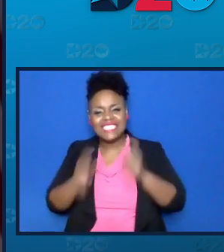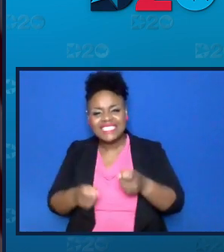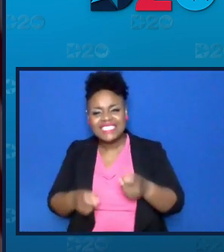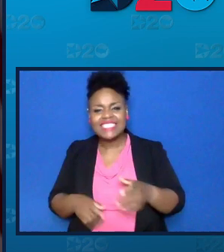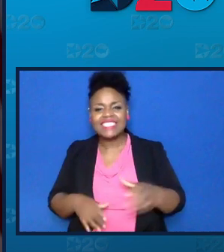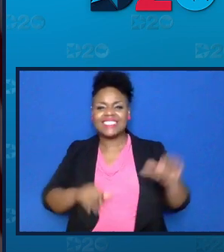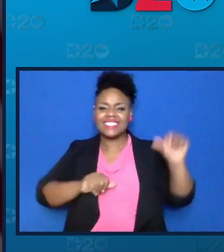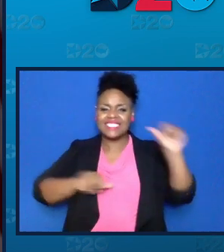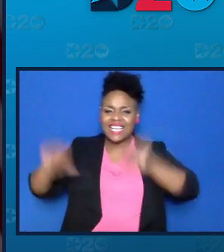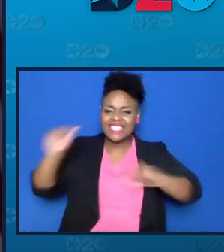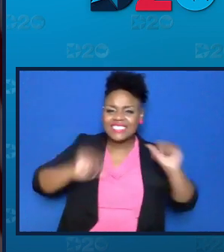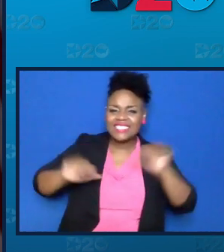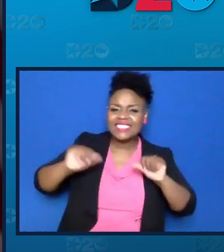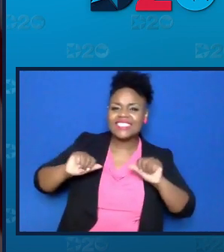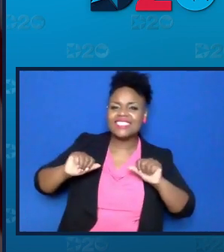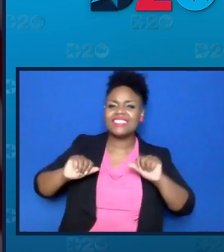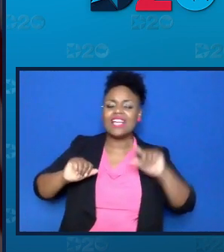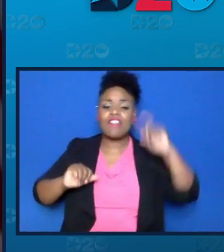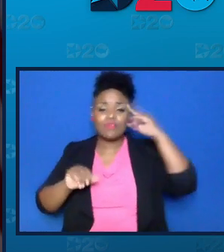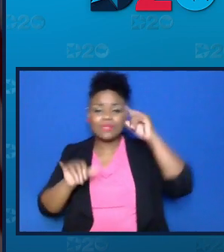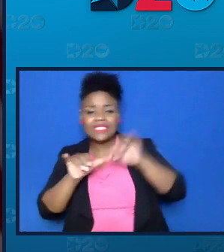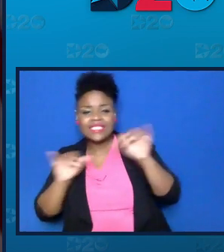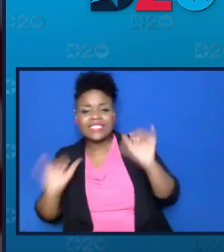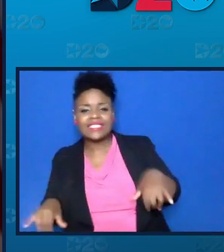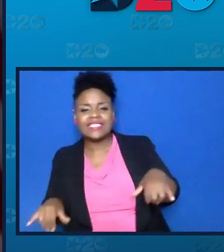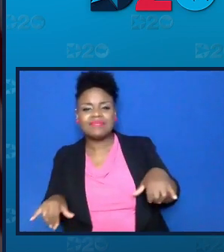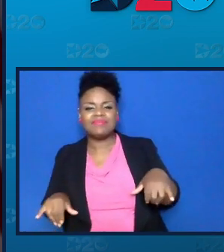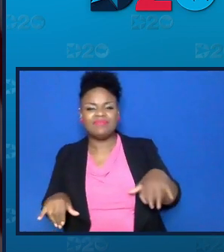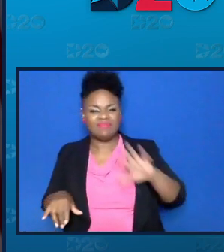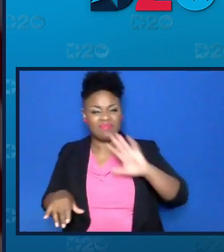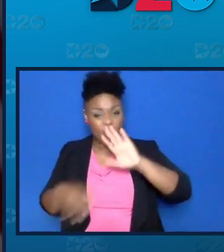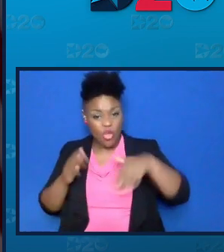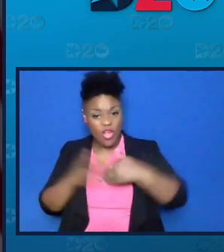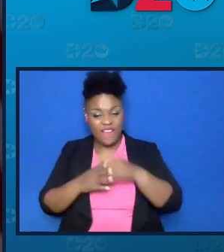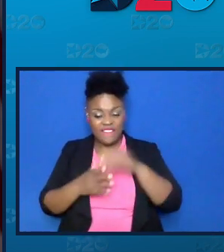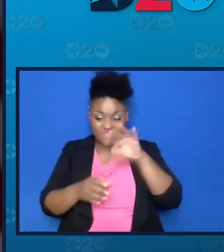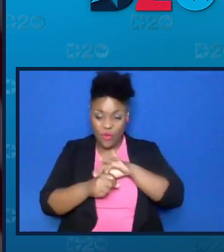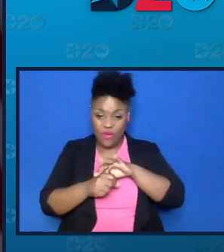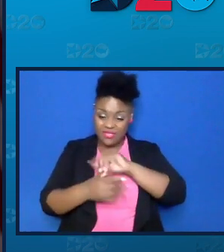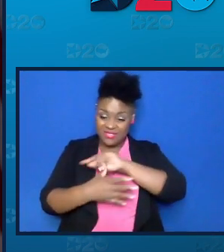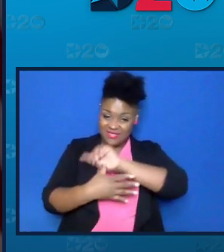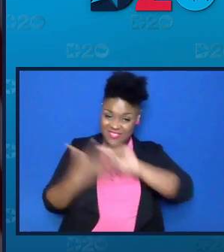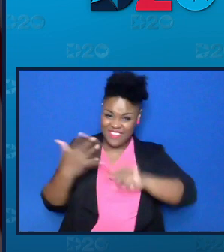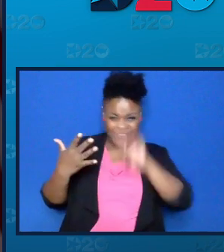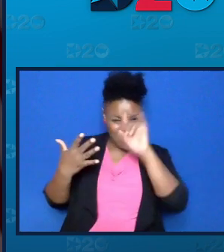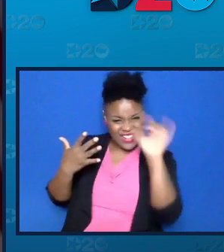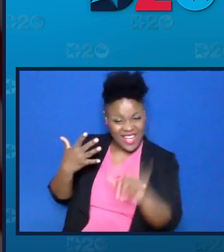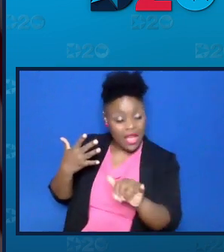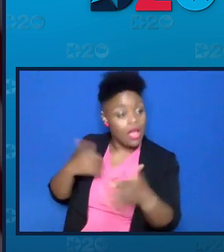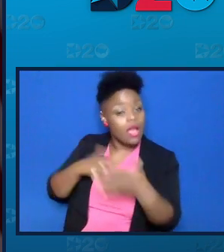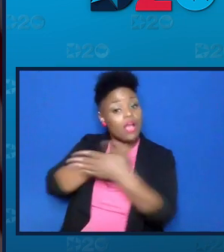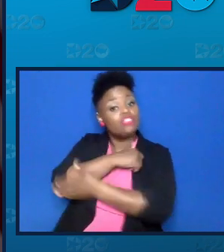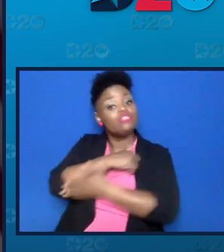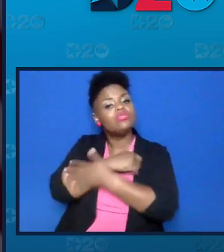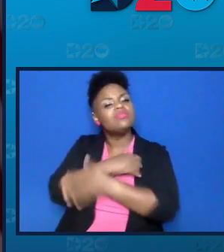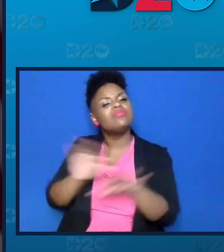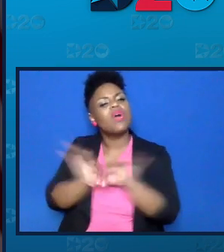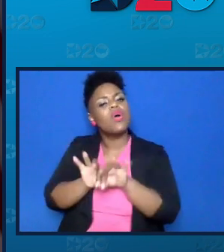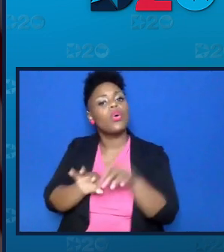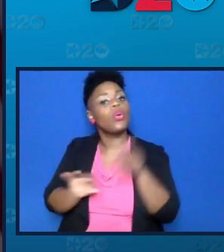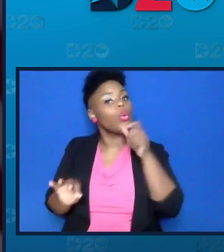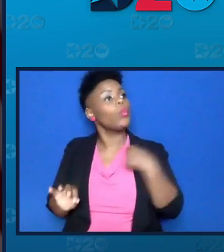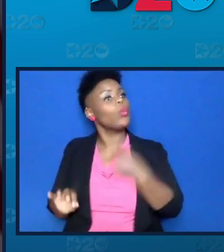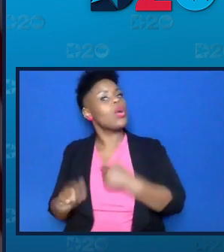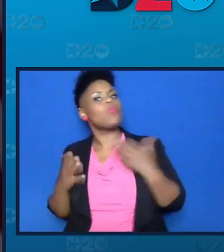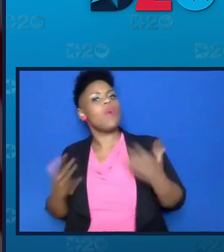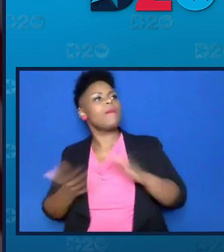ballot. Who we are as a nation, what we stand for, and most importantly, who we want to be, that's all